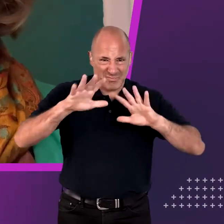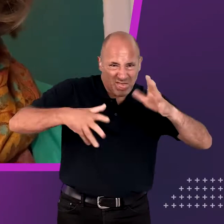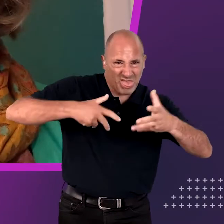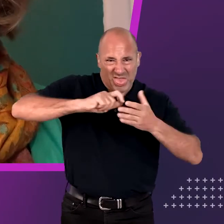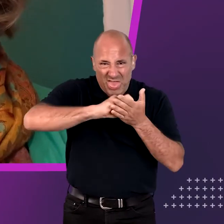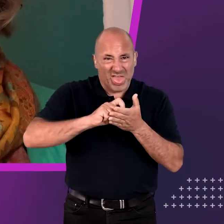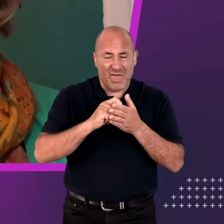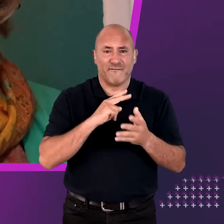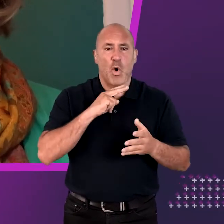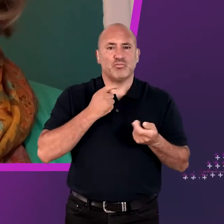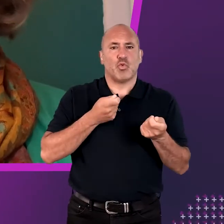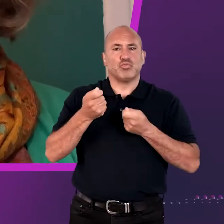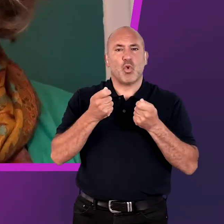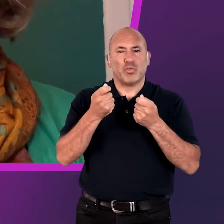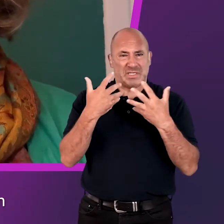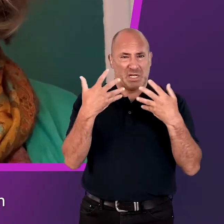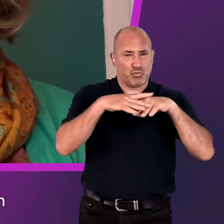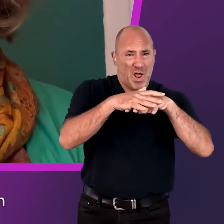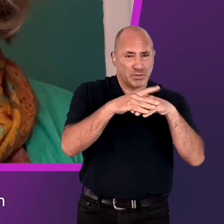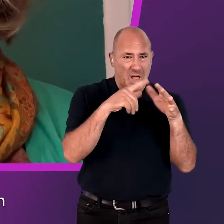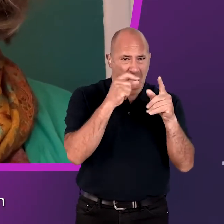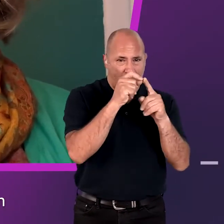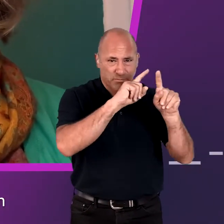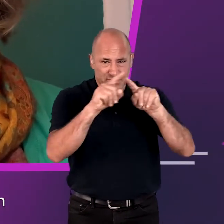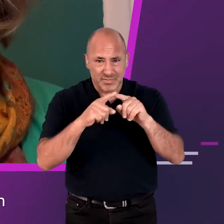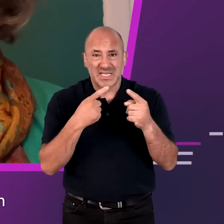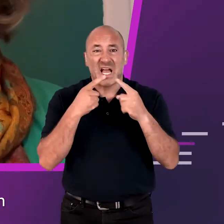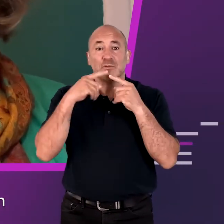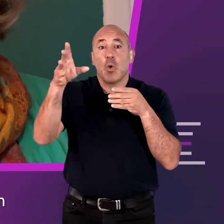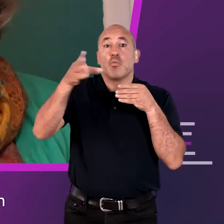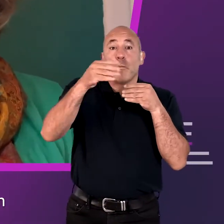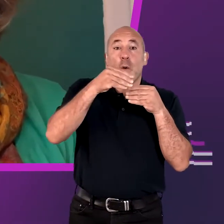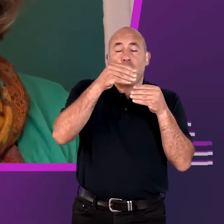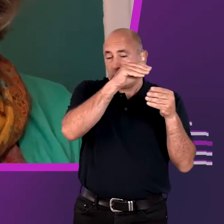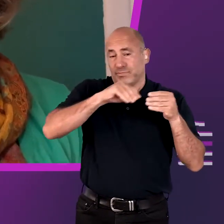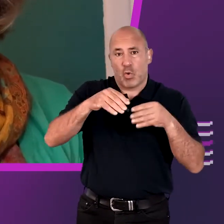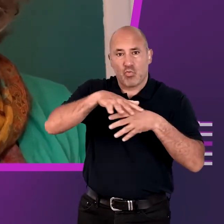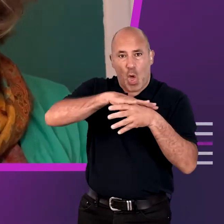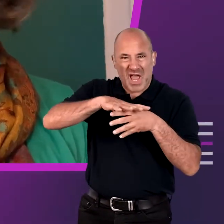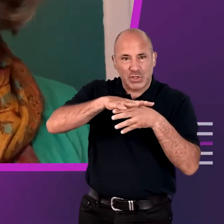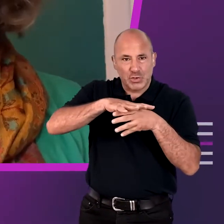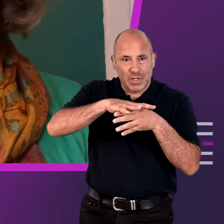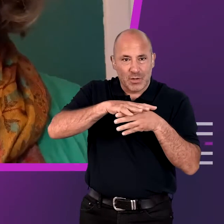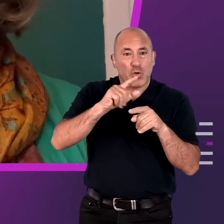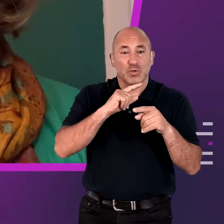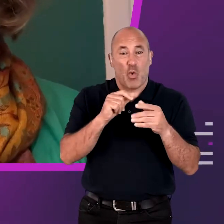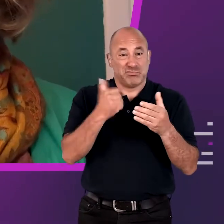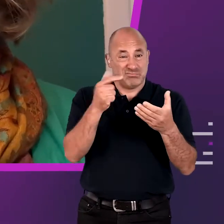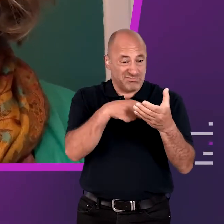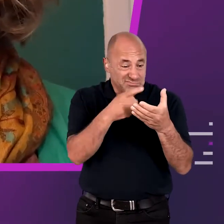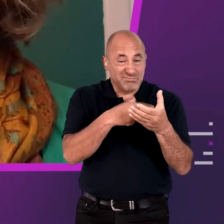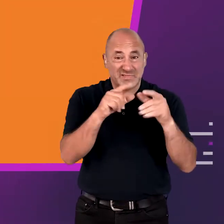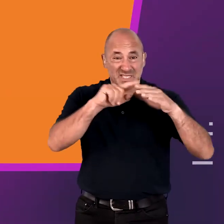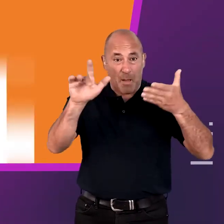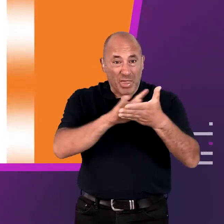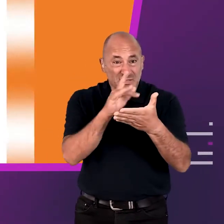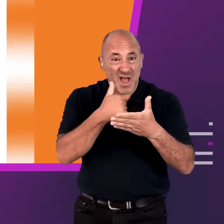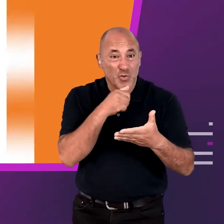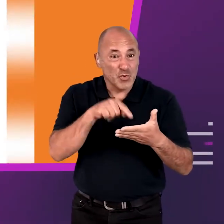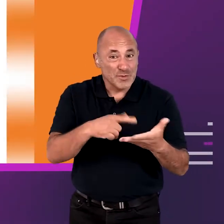and voice-controlled, integrated with other apps, so when data is captured, they are tagged with the location and it can be used on smartphones and tablets.